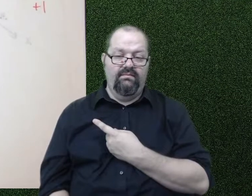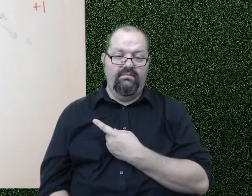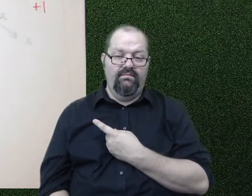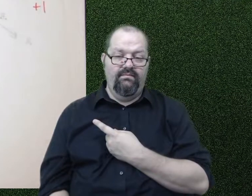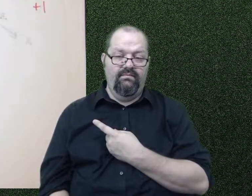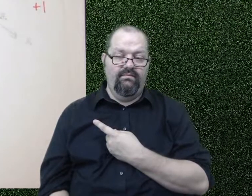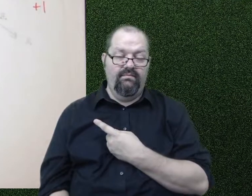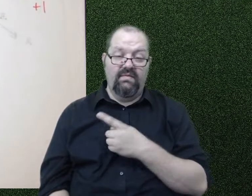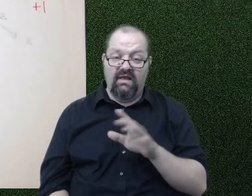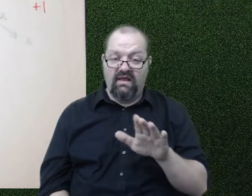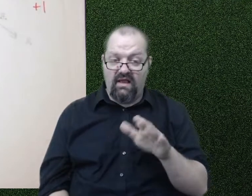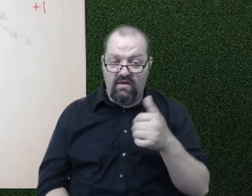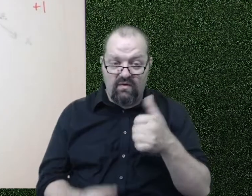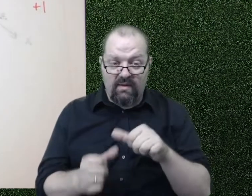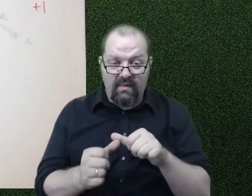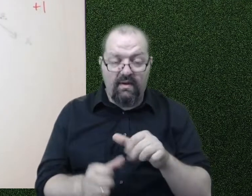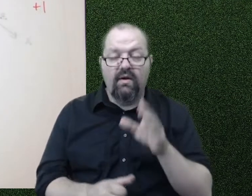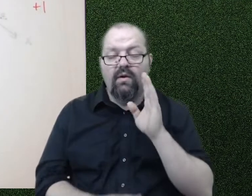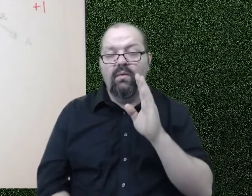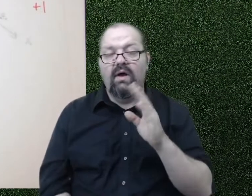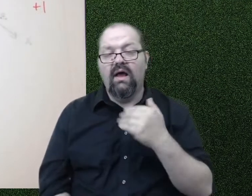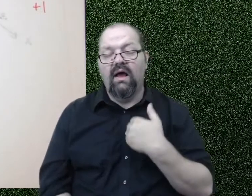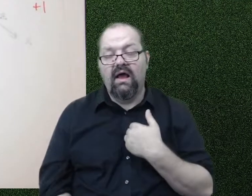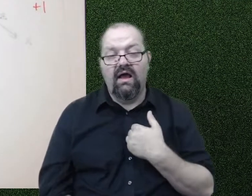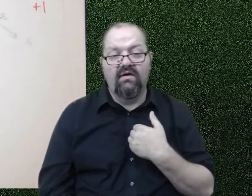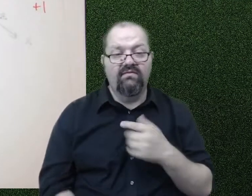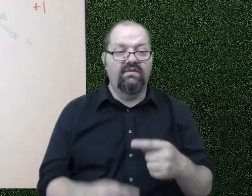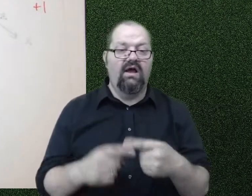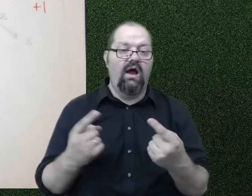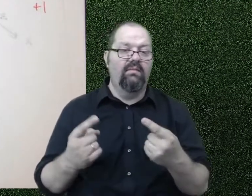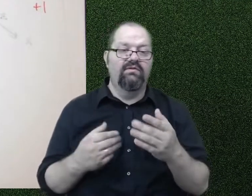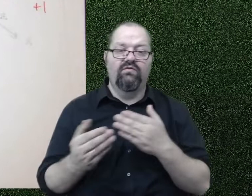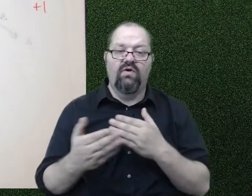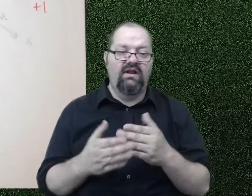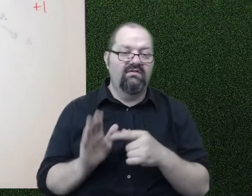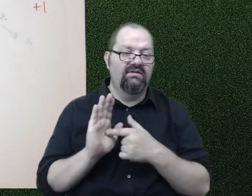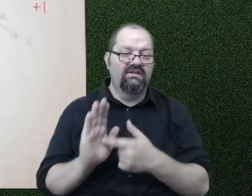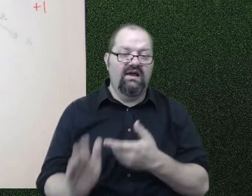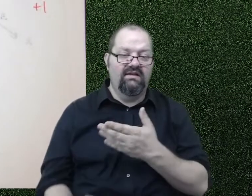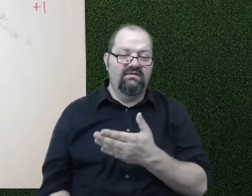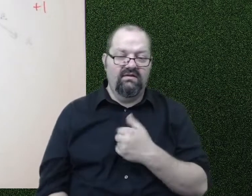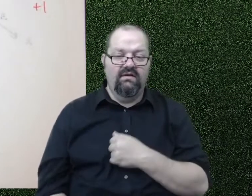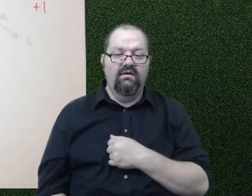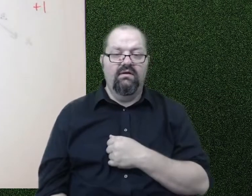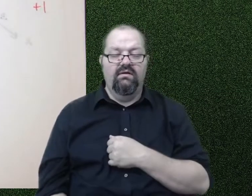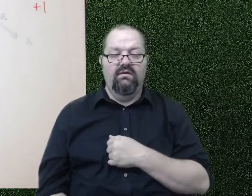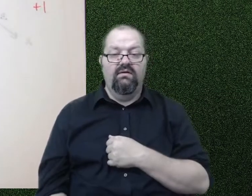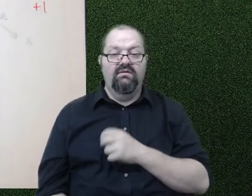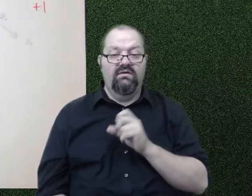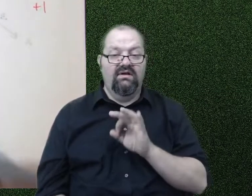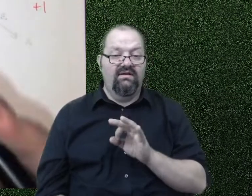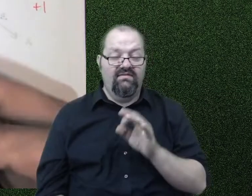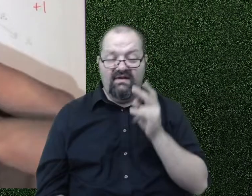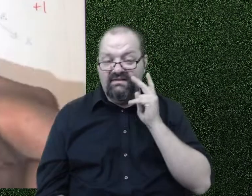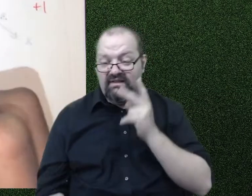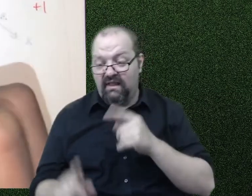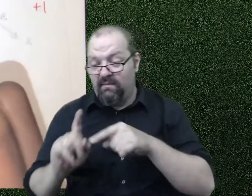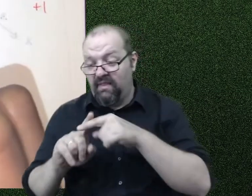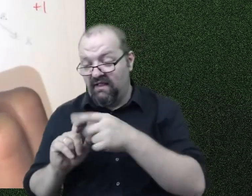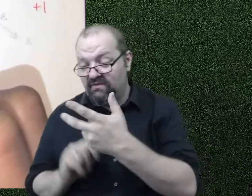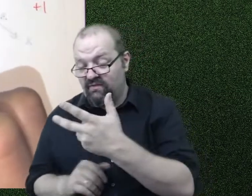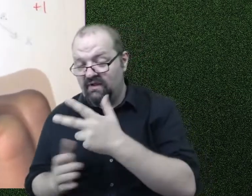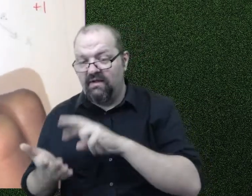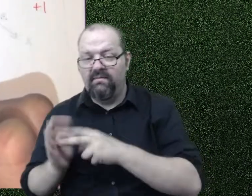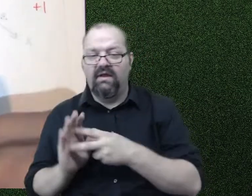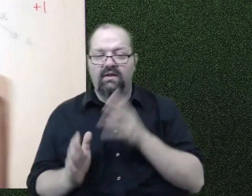And remember, you're going to take the opposite of whatever sign is there, whatever is visible. So if I see a +3, it's